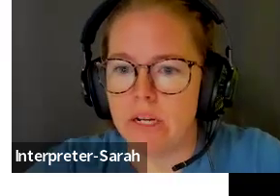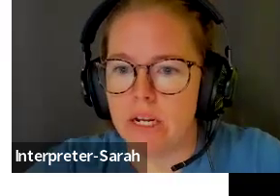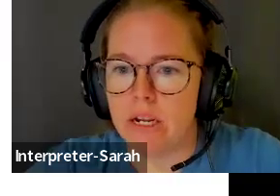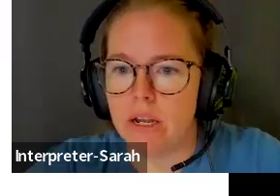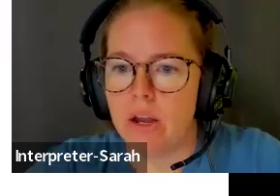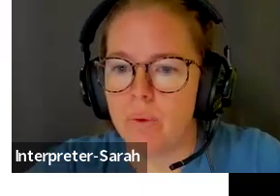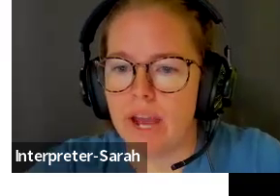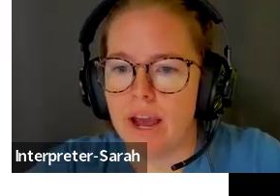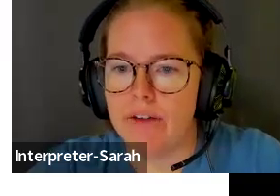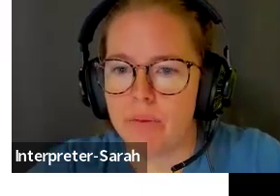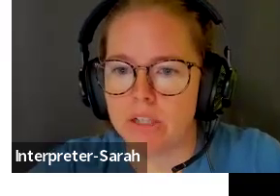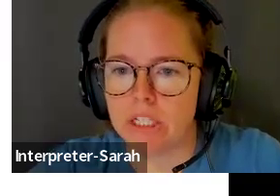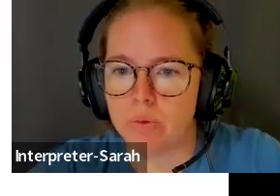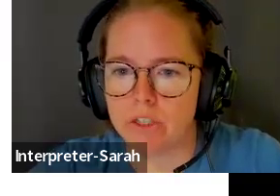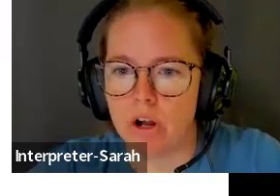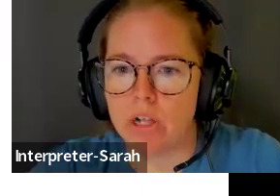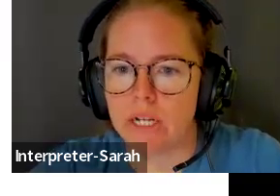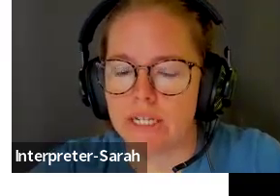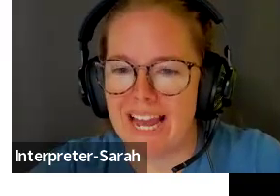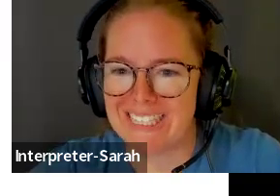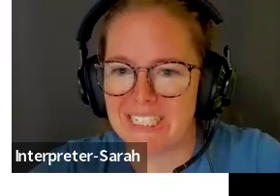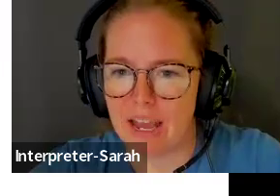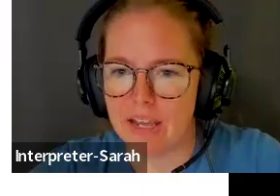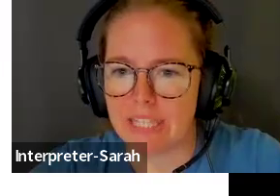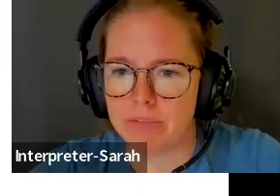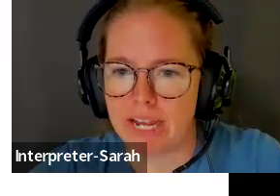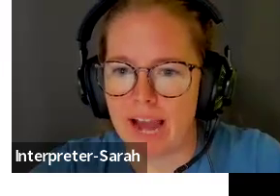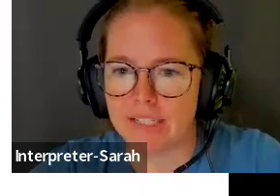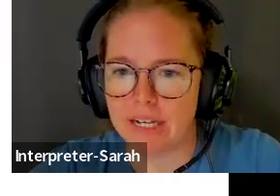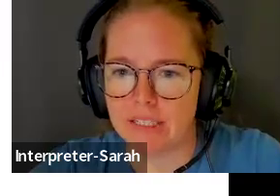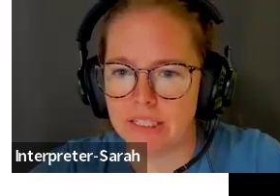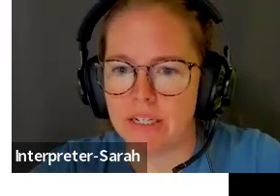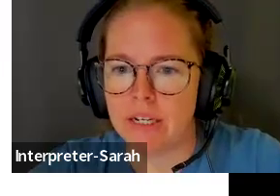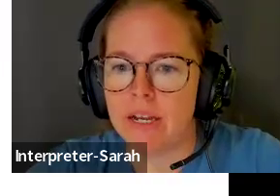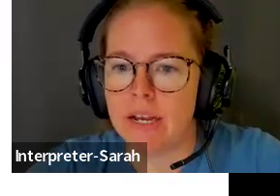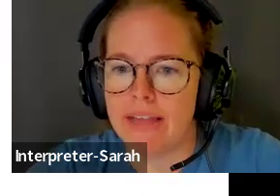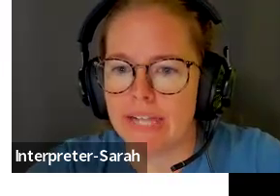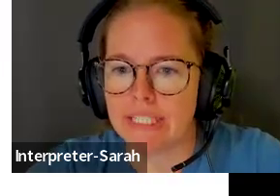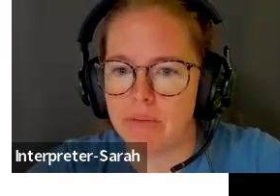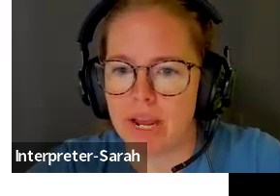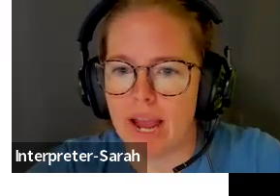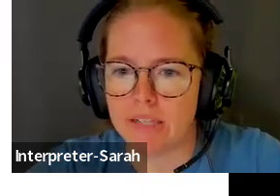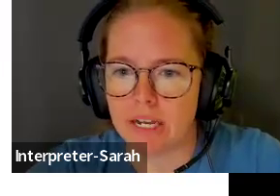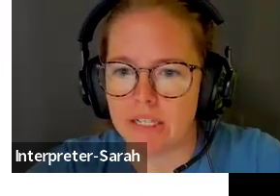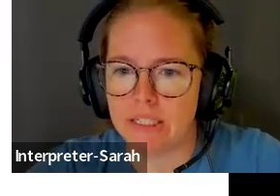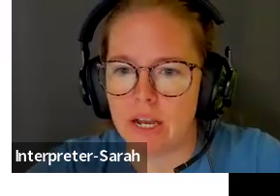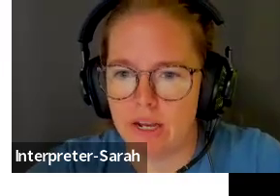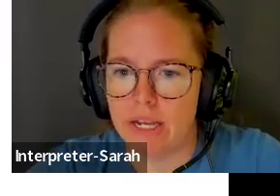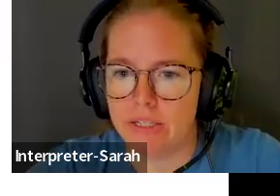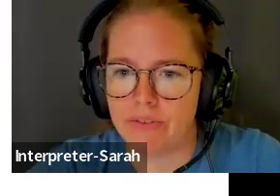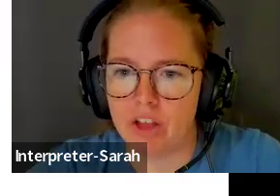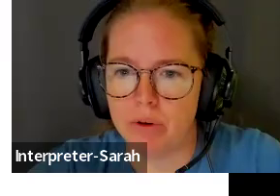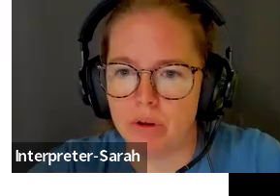out, we have a process what's called SDA, same day access. And that same day